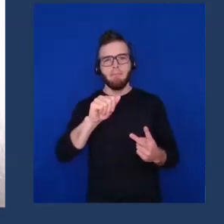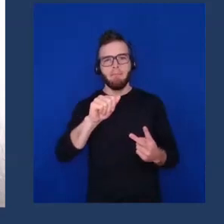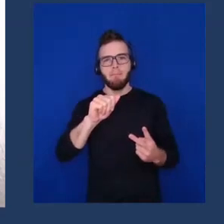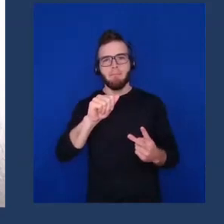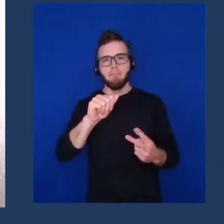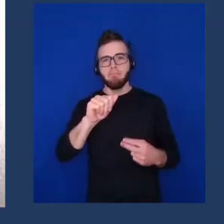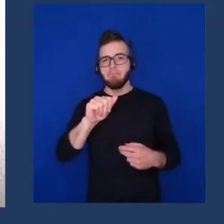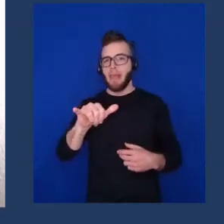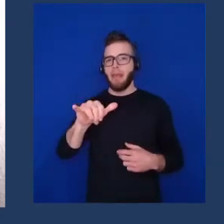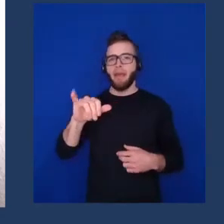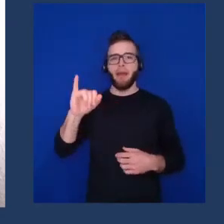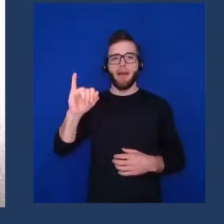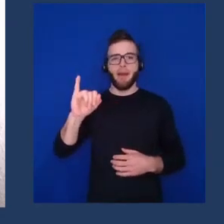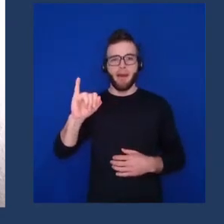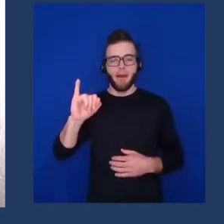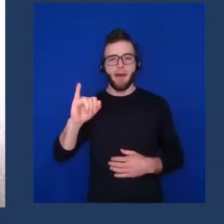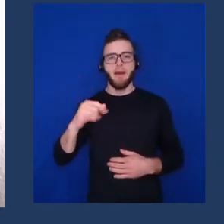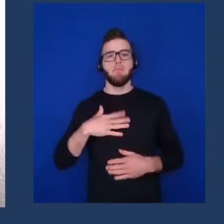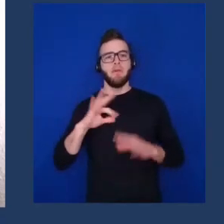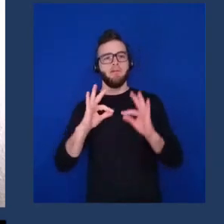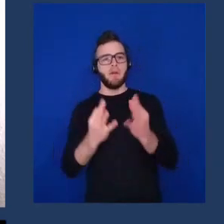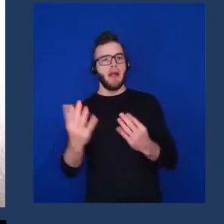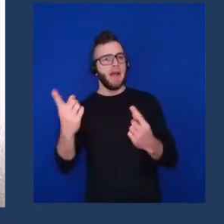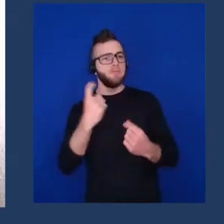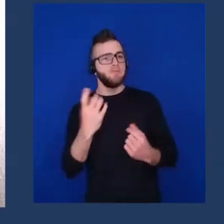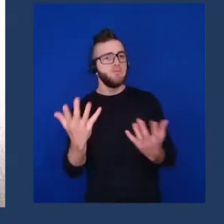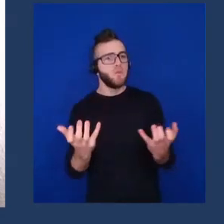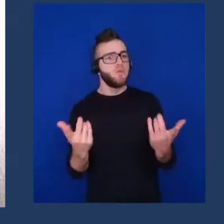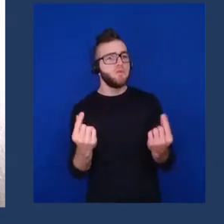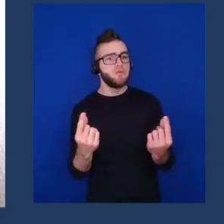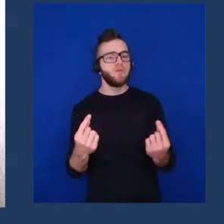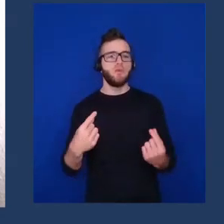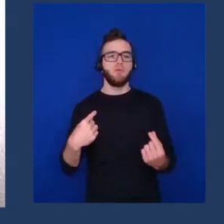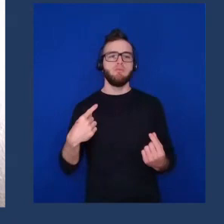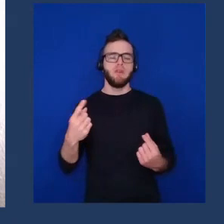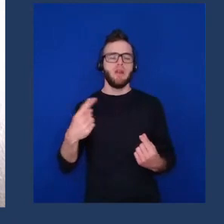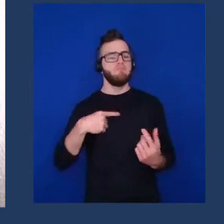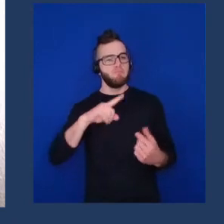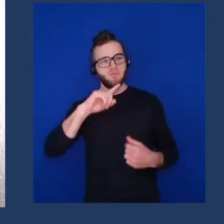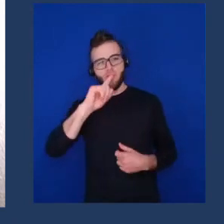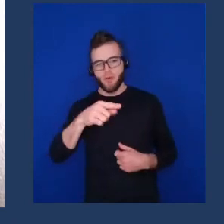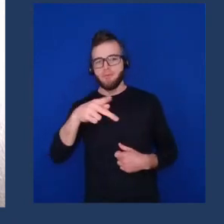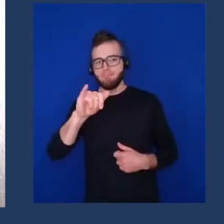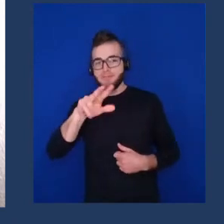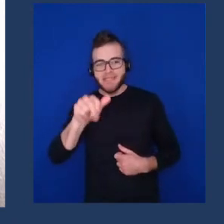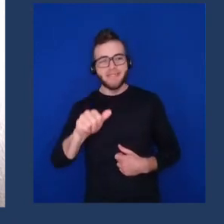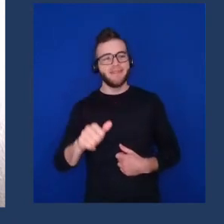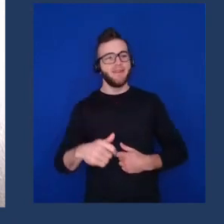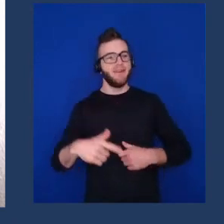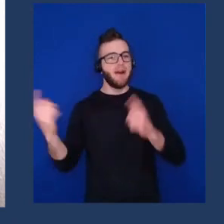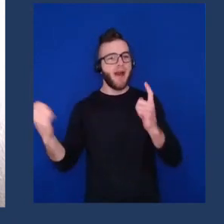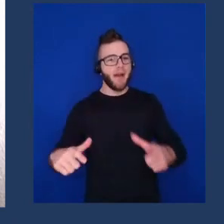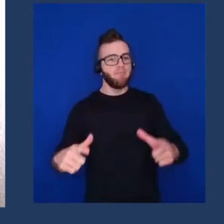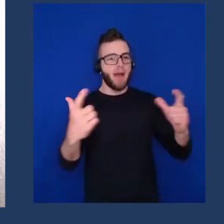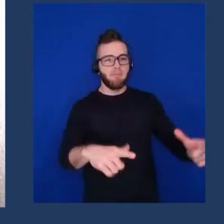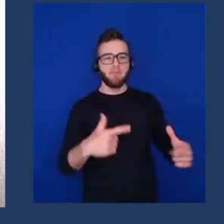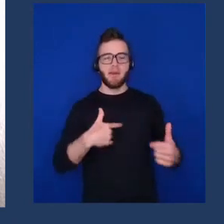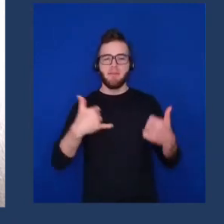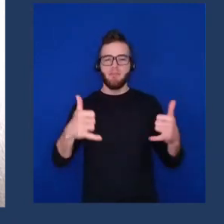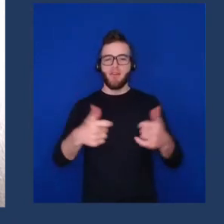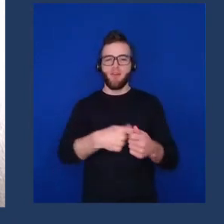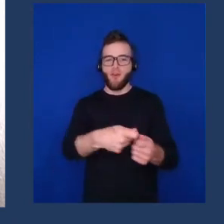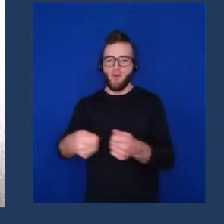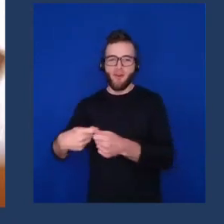so that's what we did. We ordered pizzas and we all just played cards till wee hours of the morning. And that's definitely one of my favorite